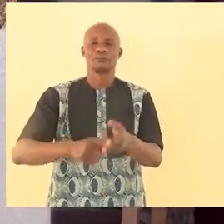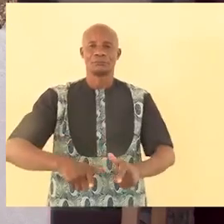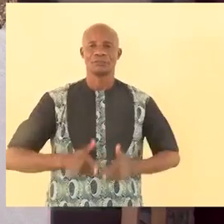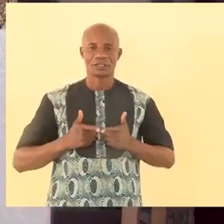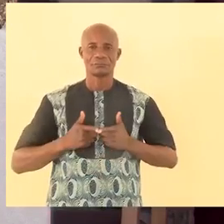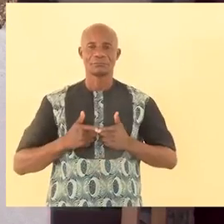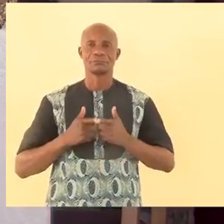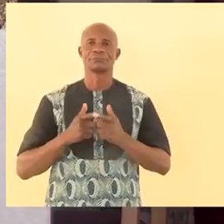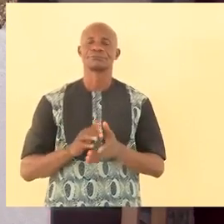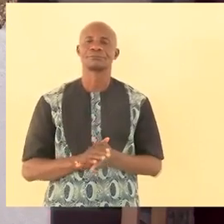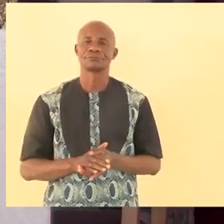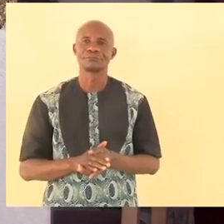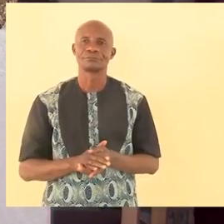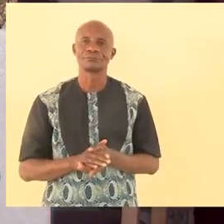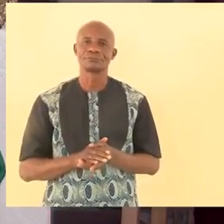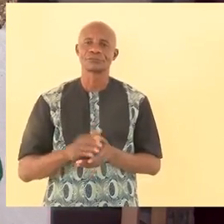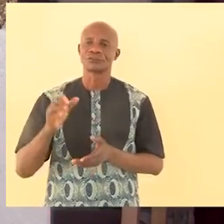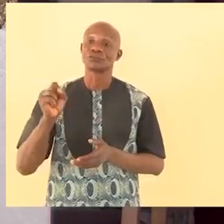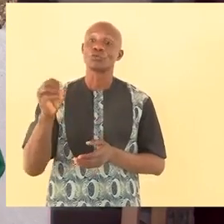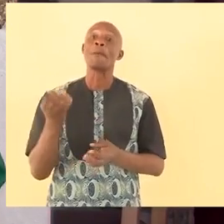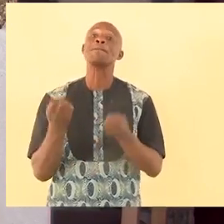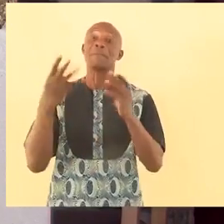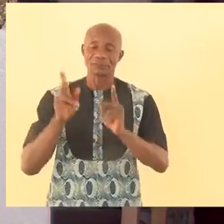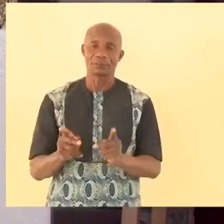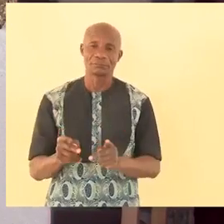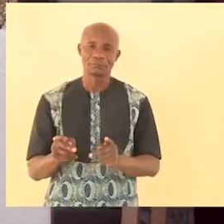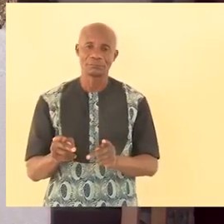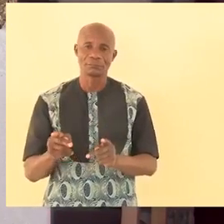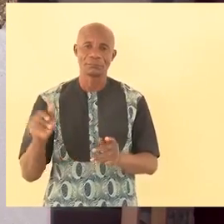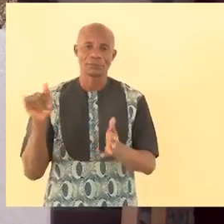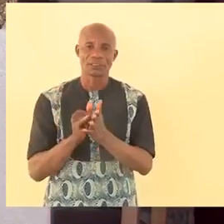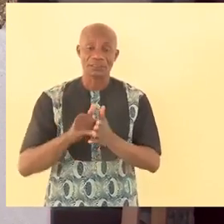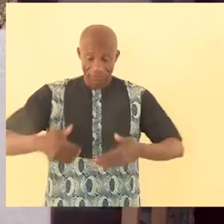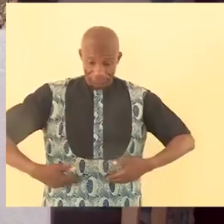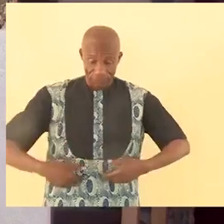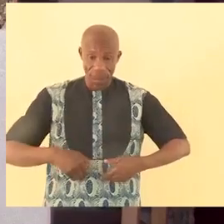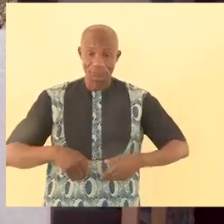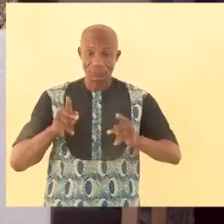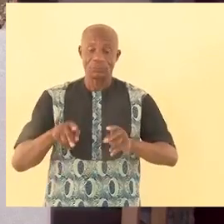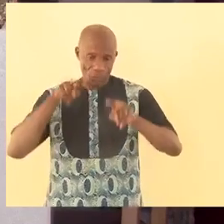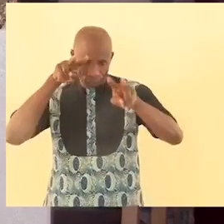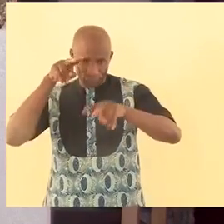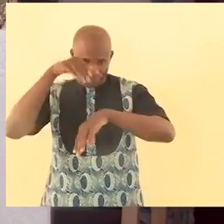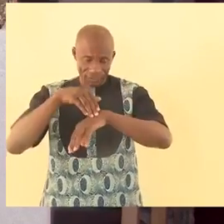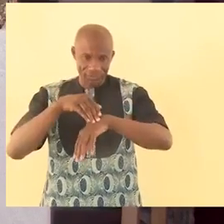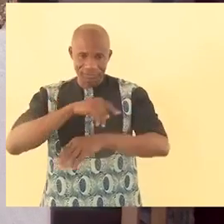life. Like Urachi was saying, so many people that our young people are looking up to and saying, oh, this is a